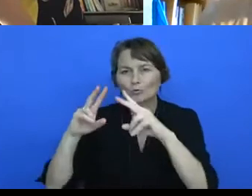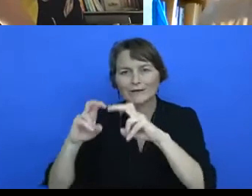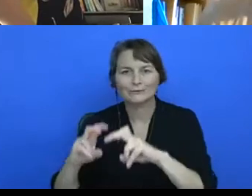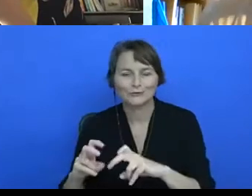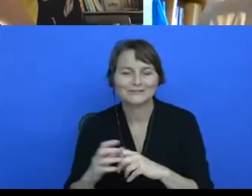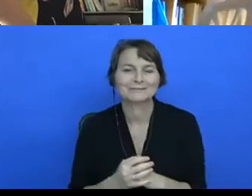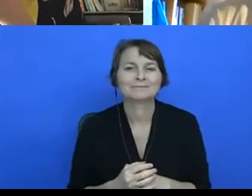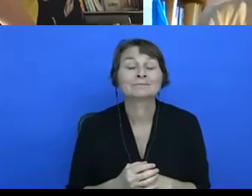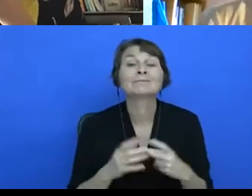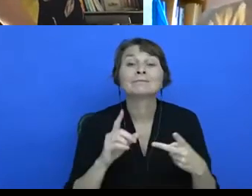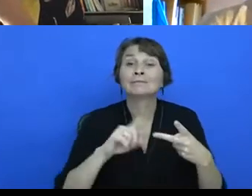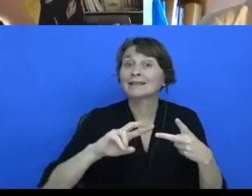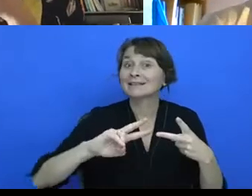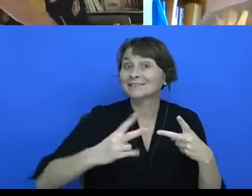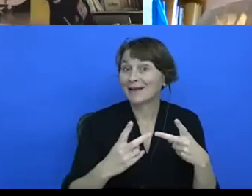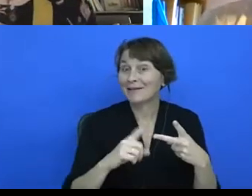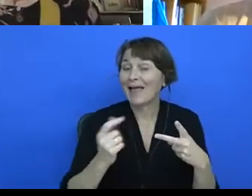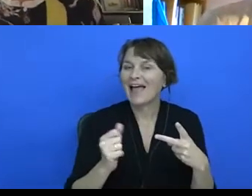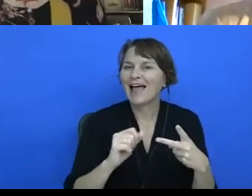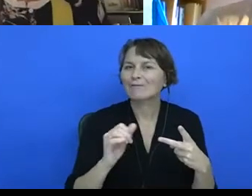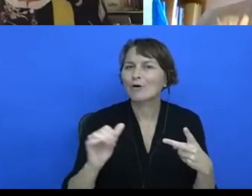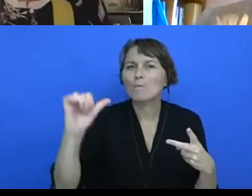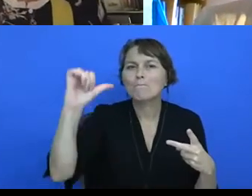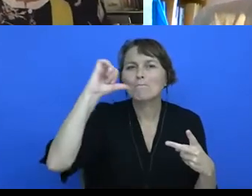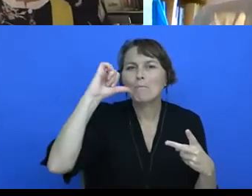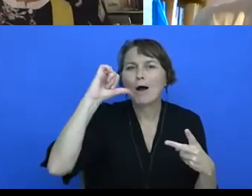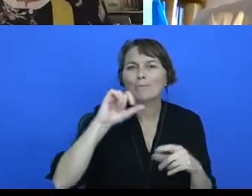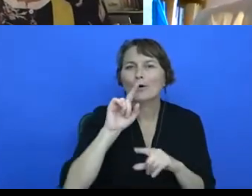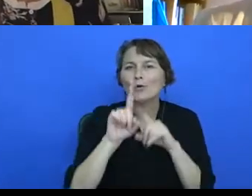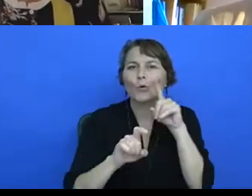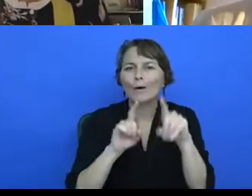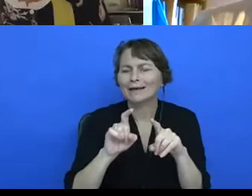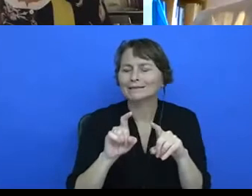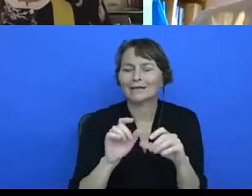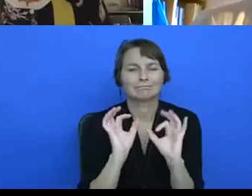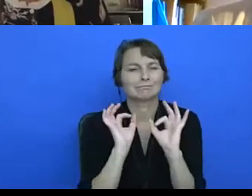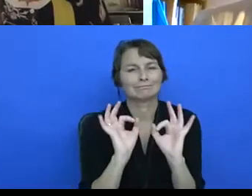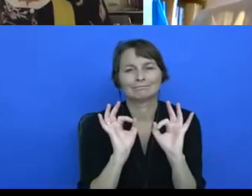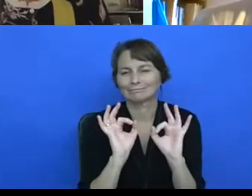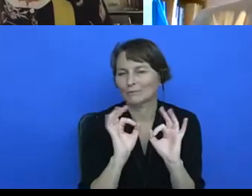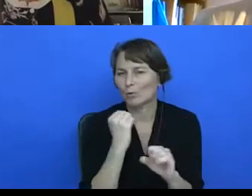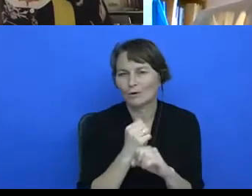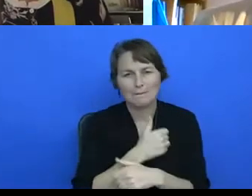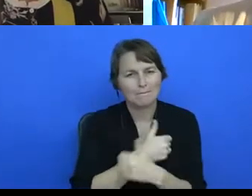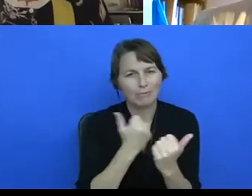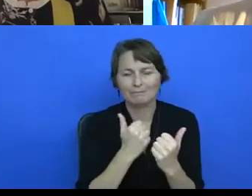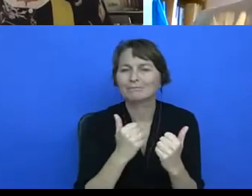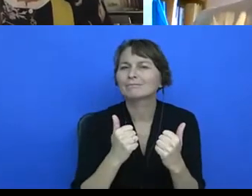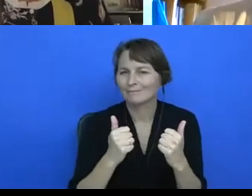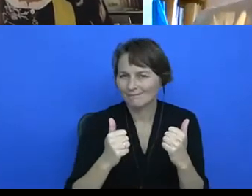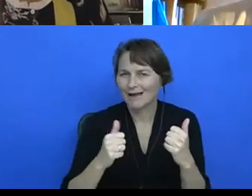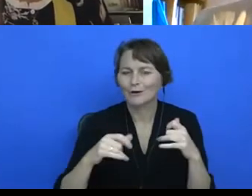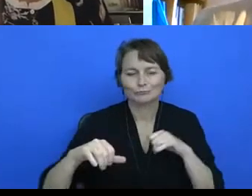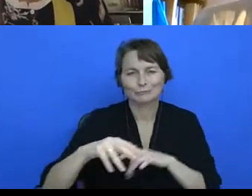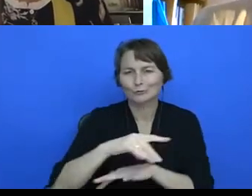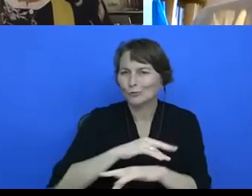which I did not organise at all. I take no credit for it. That was really nice. That worked very well as a social event, and people worked in teams.